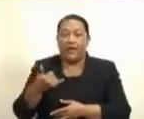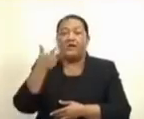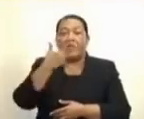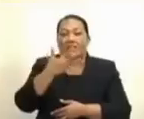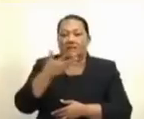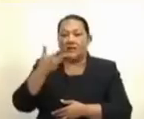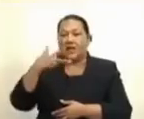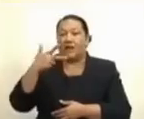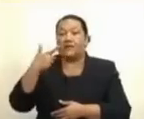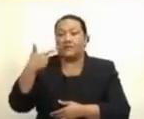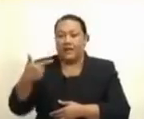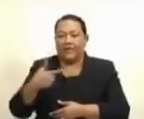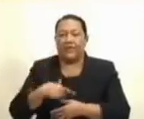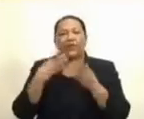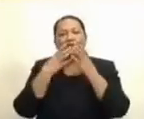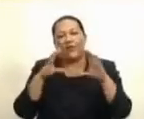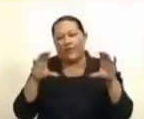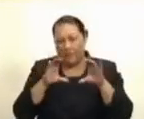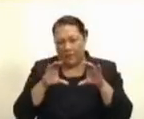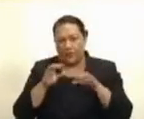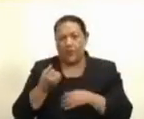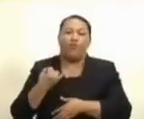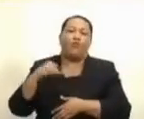We confess our wrongdoings.